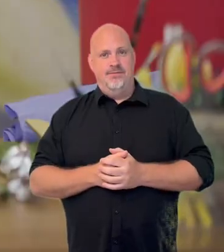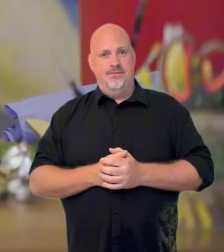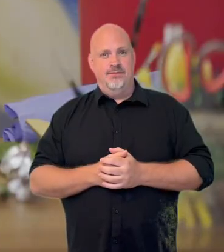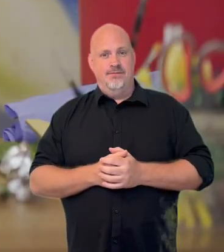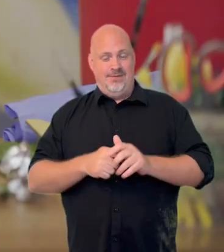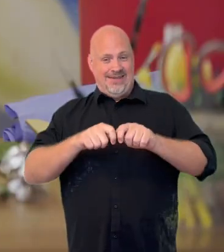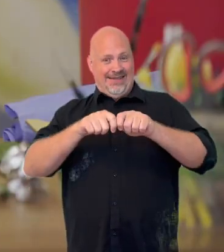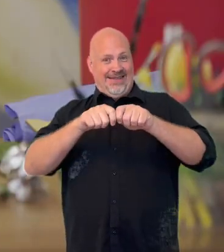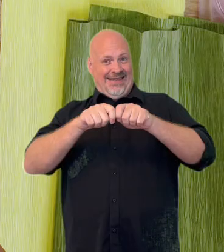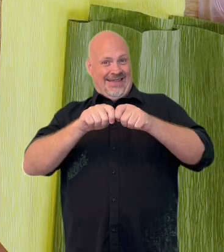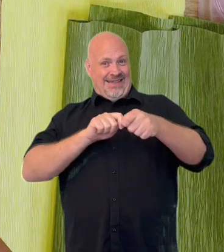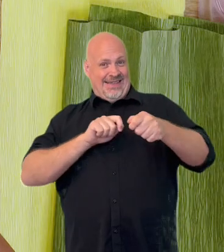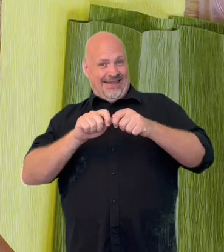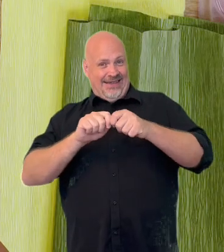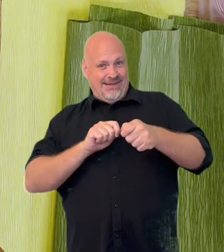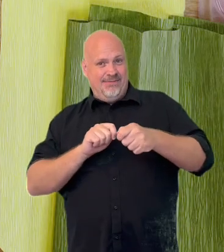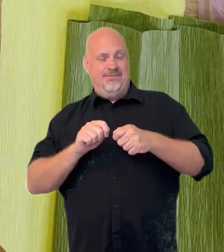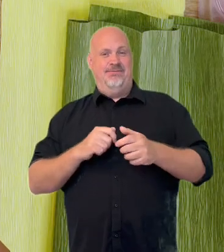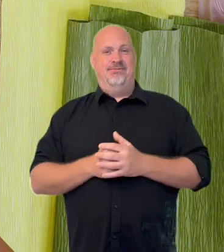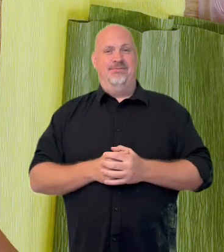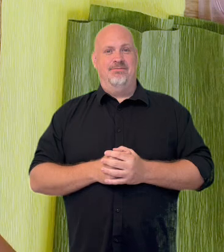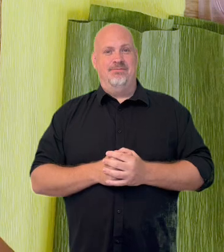and tearing it.